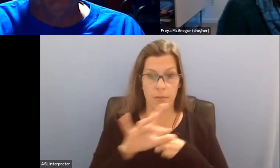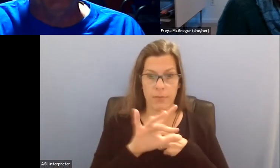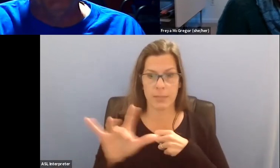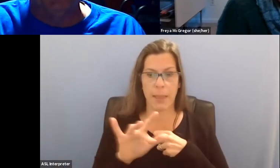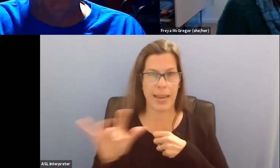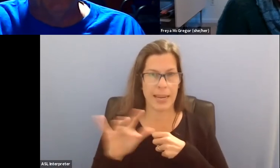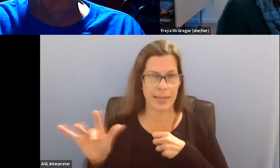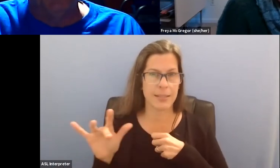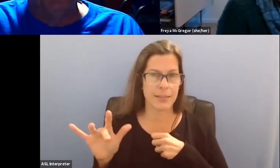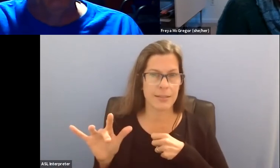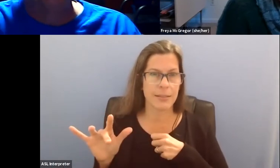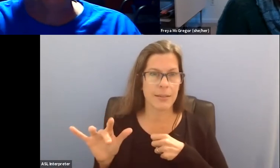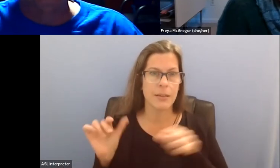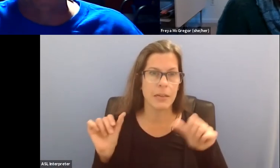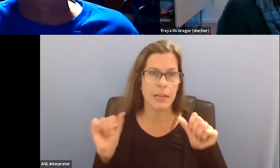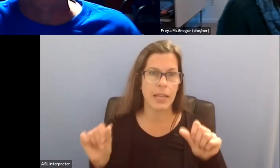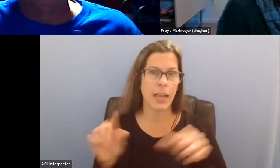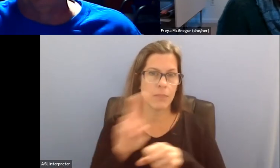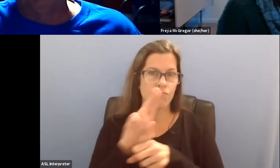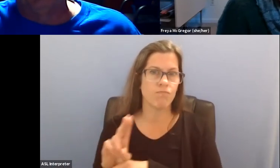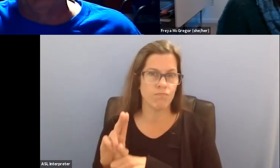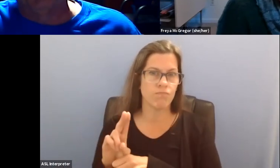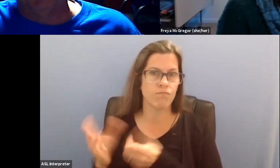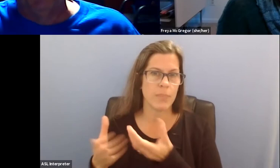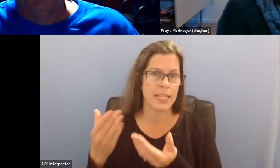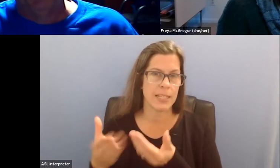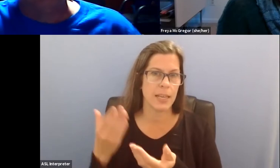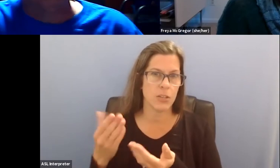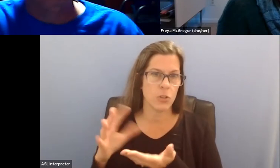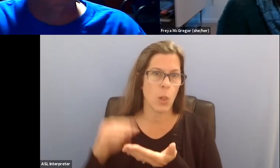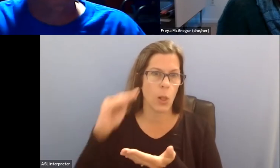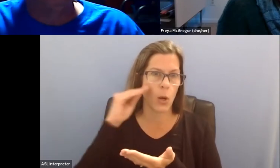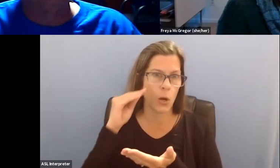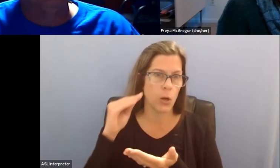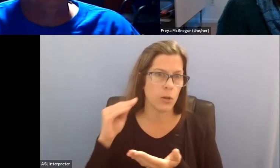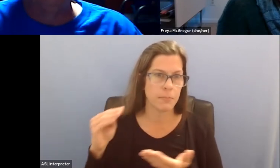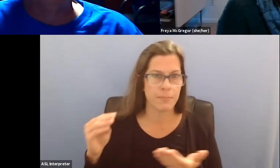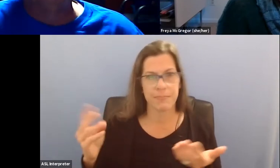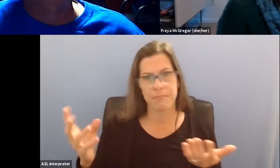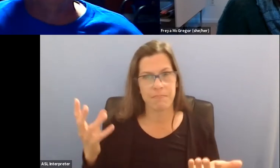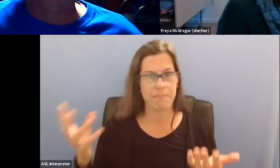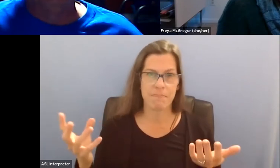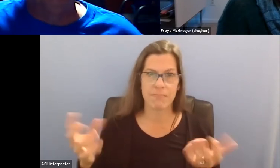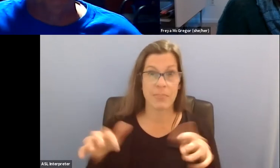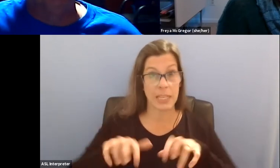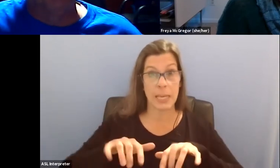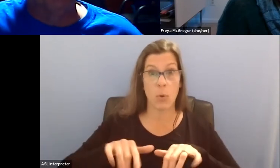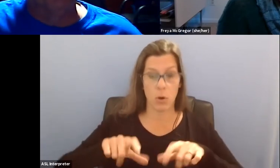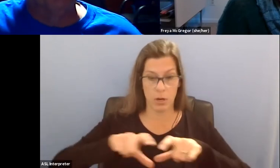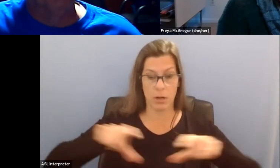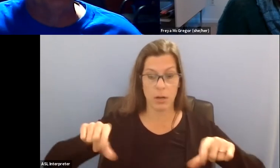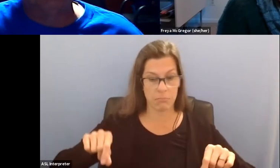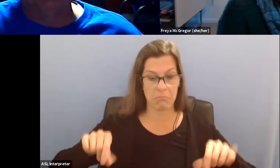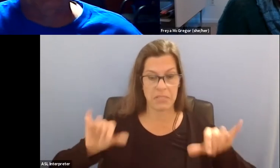of the keys and so on that it's, it's not difficult to learn to use one. So I don't have anything different with my keyboard, but my